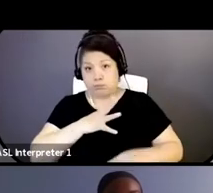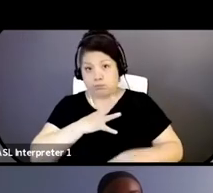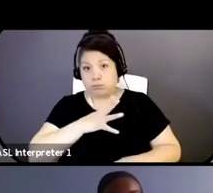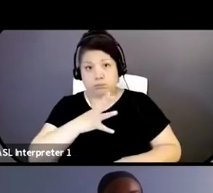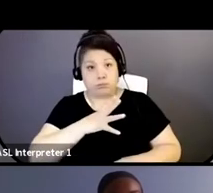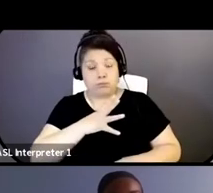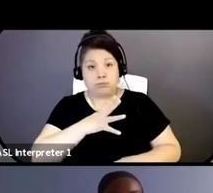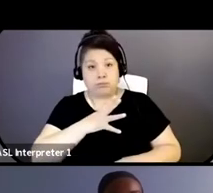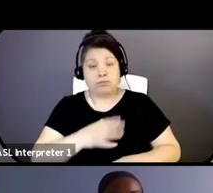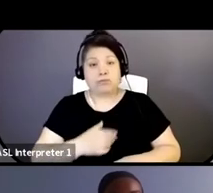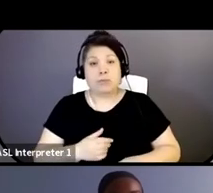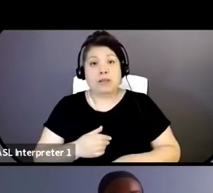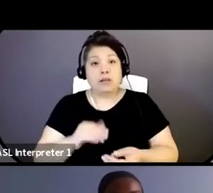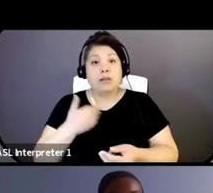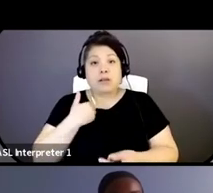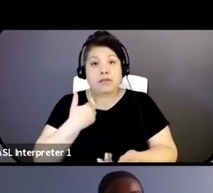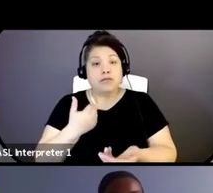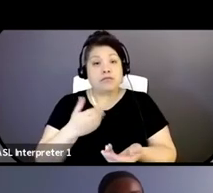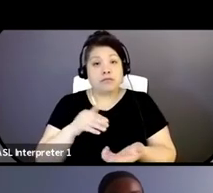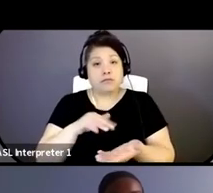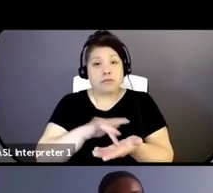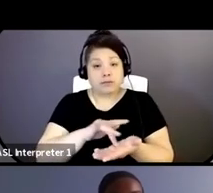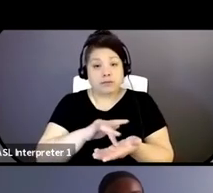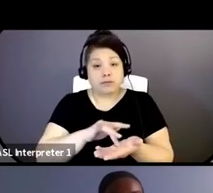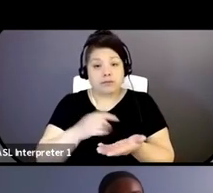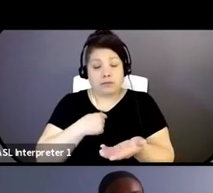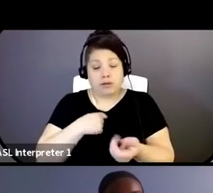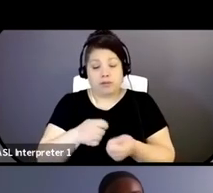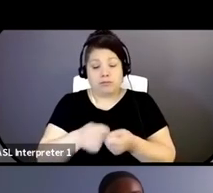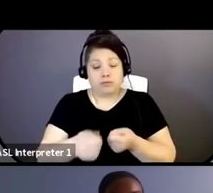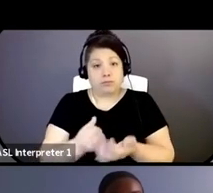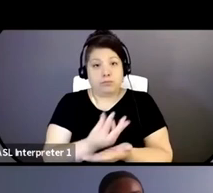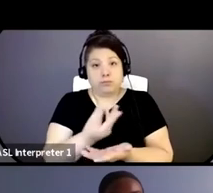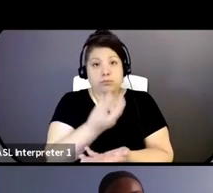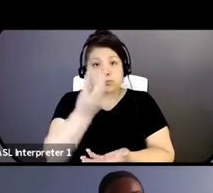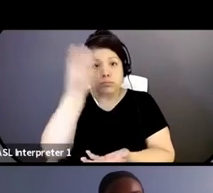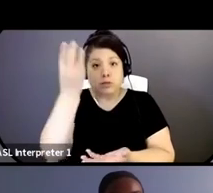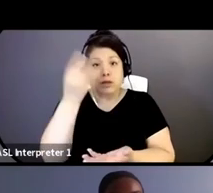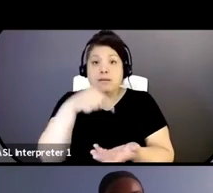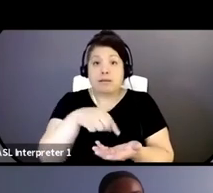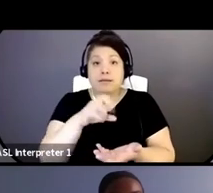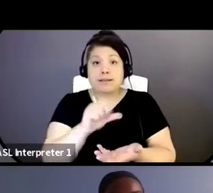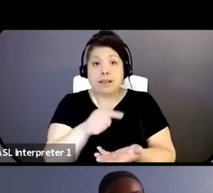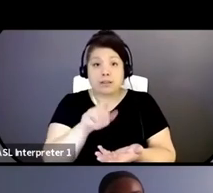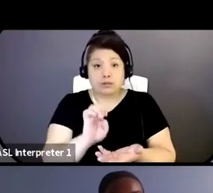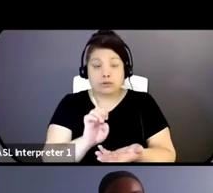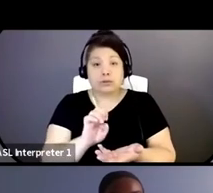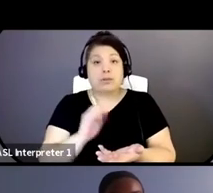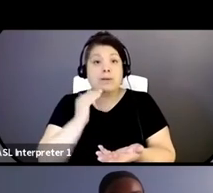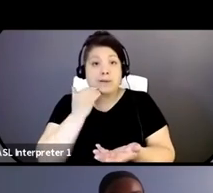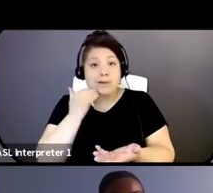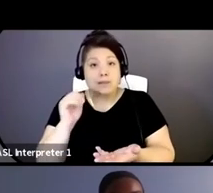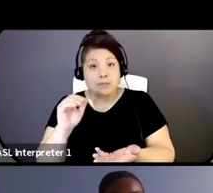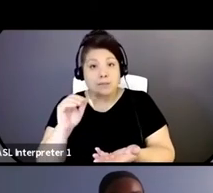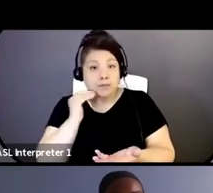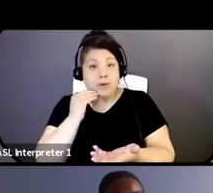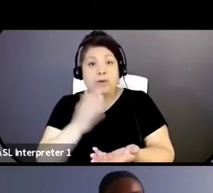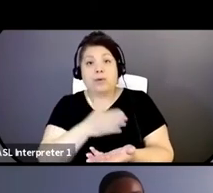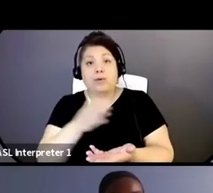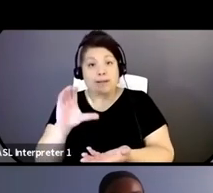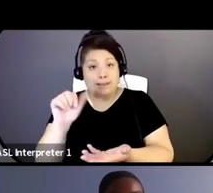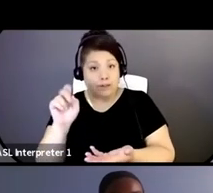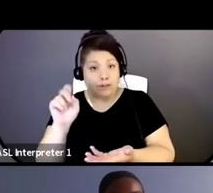I am burning my medicines, and I'm hoping my camera will show the sage, the tobacco, the cedar,